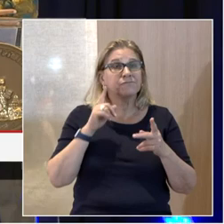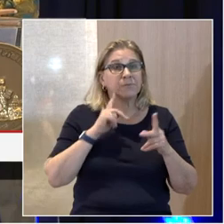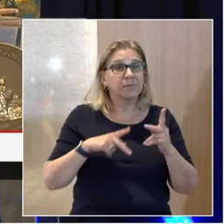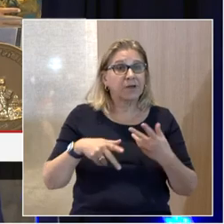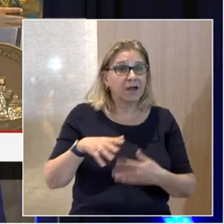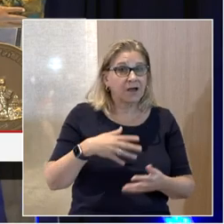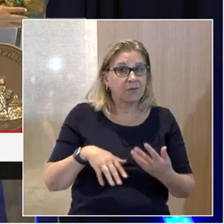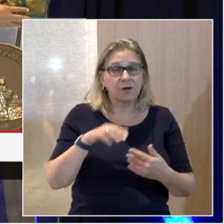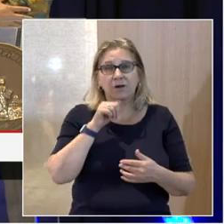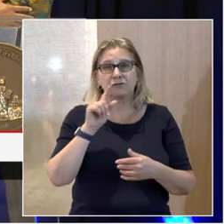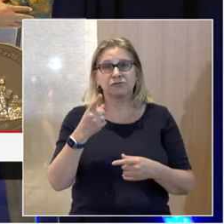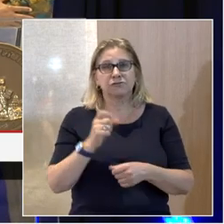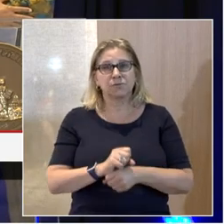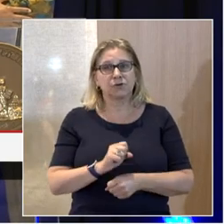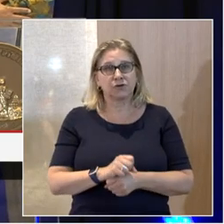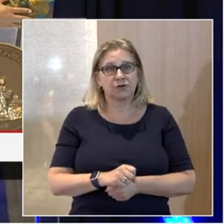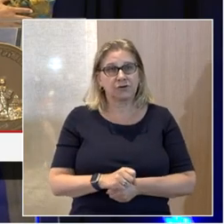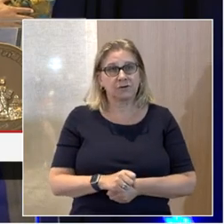work.